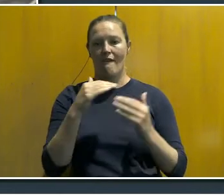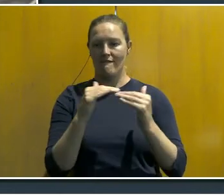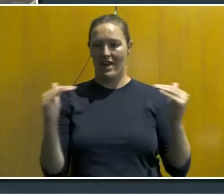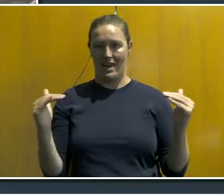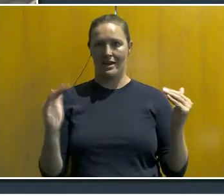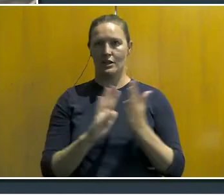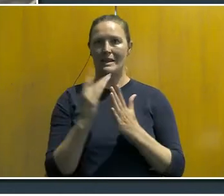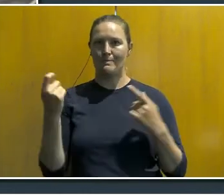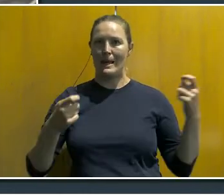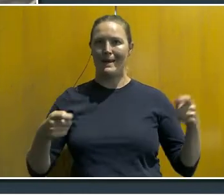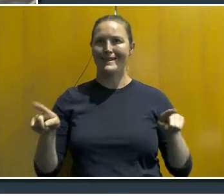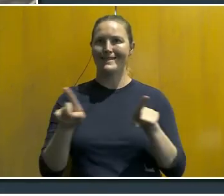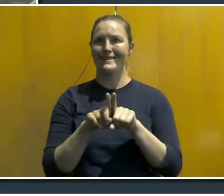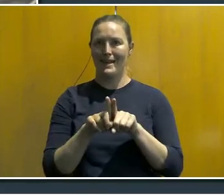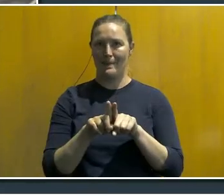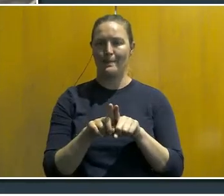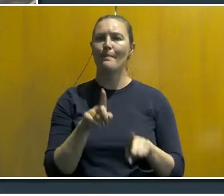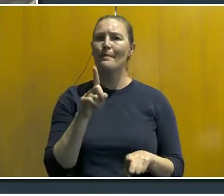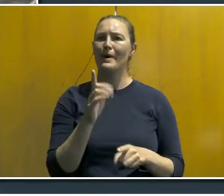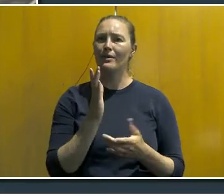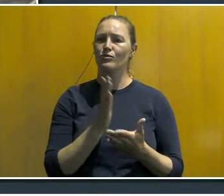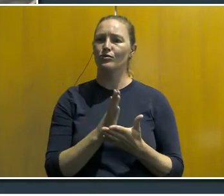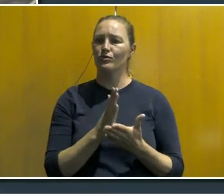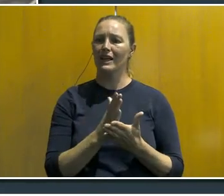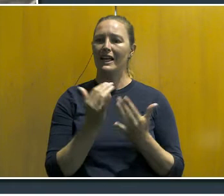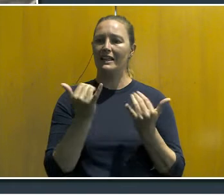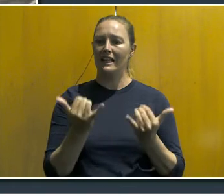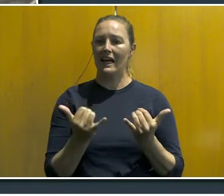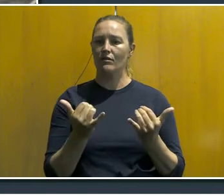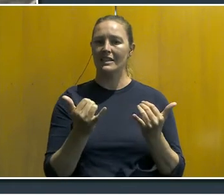paid the same amount. But the existing differential at